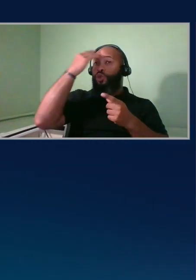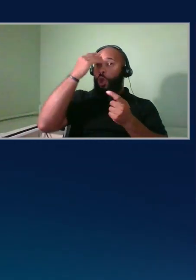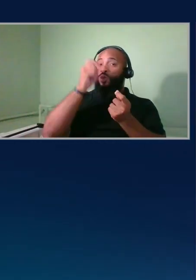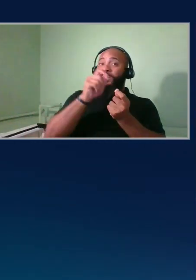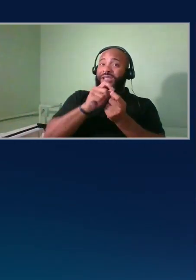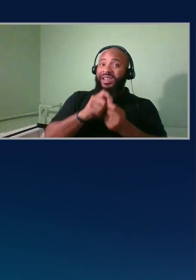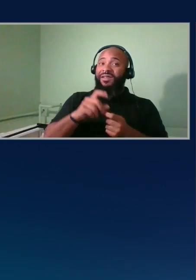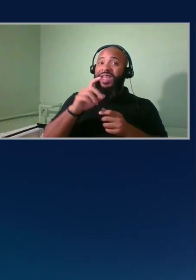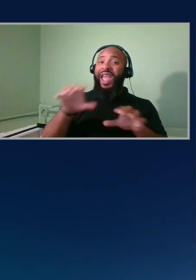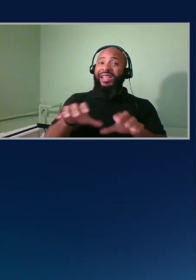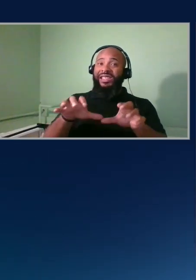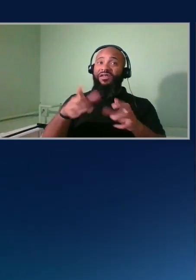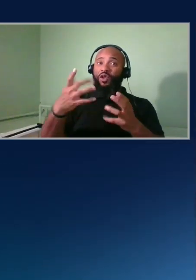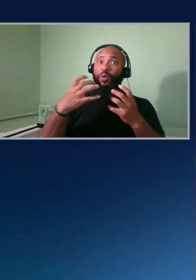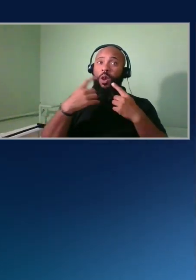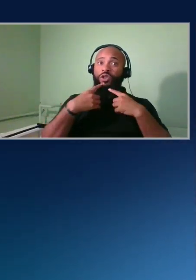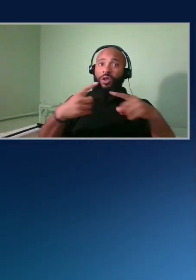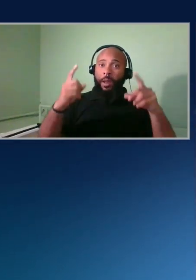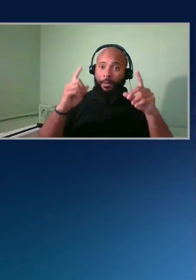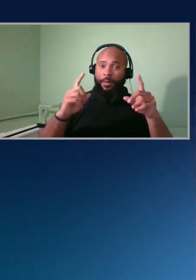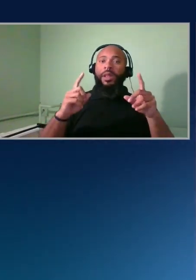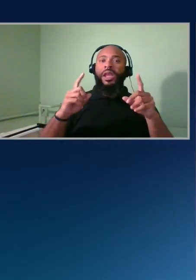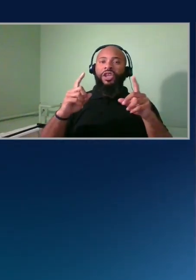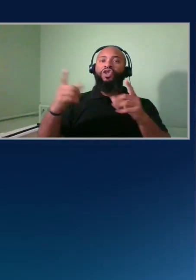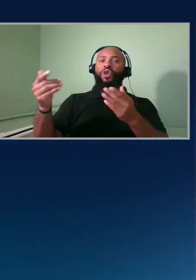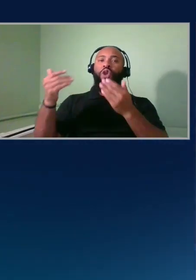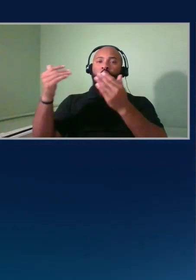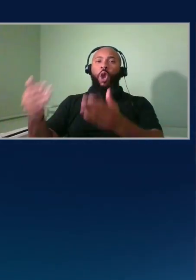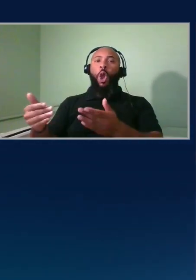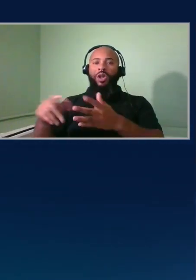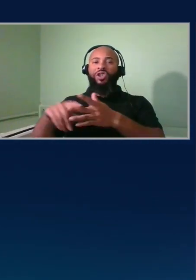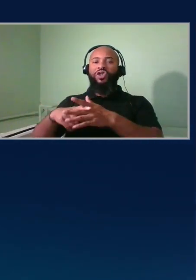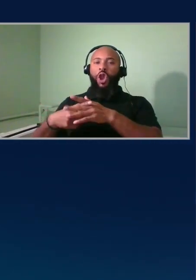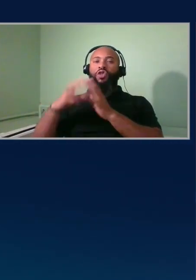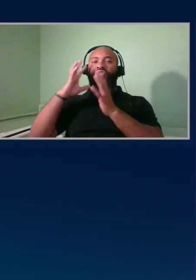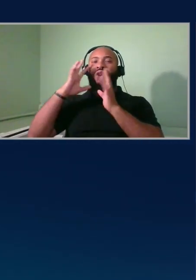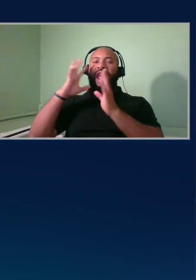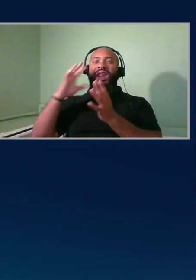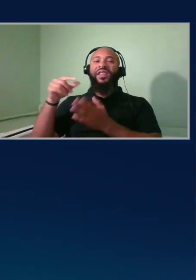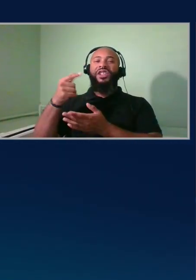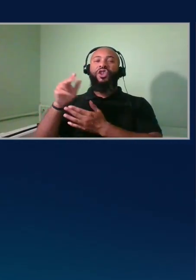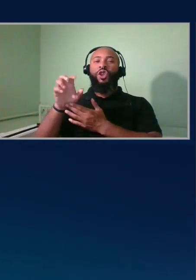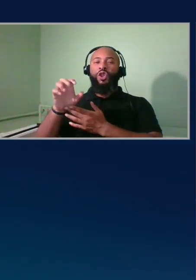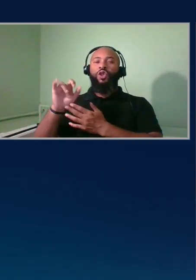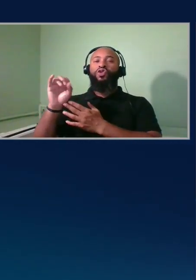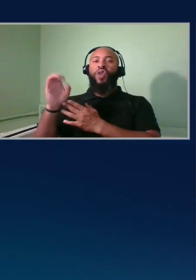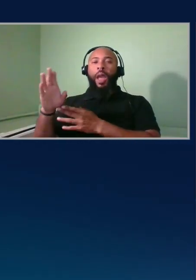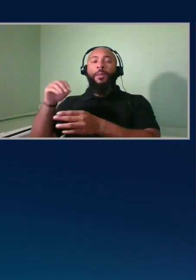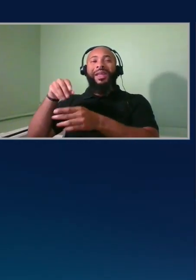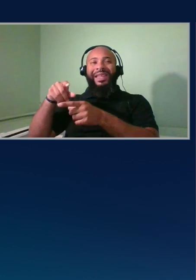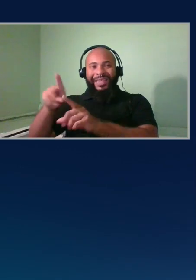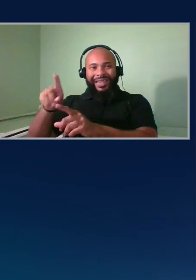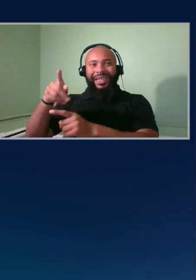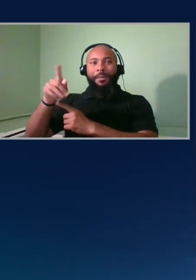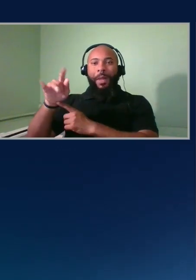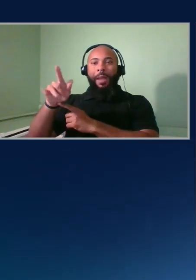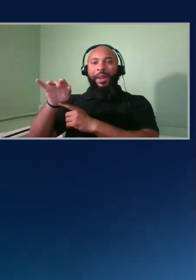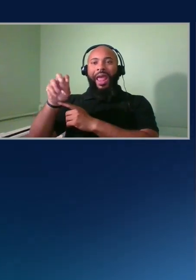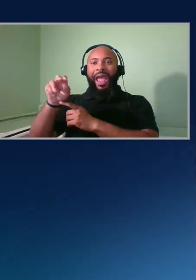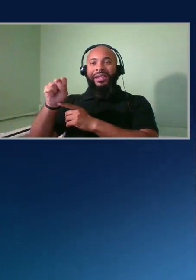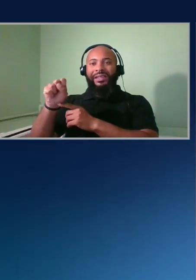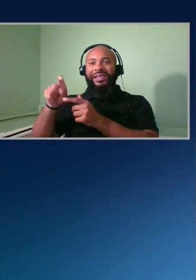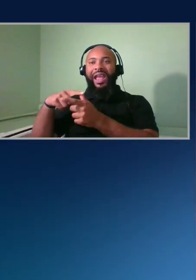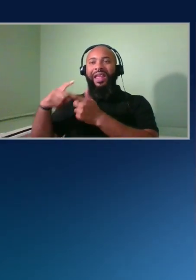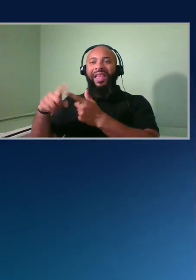start creating these Glue jobs and pipelines. And that's where you can use the code editor help. So go to the